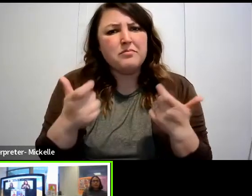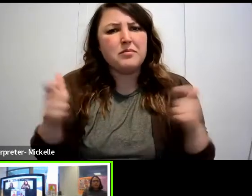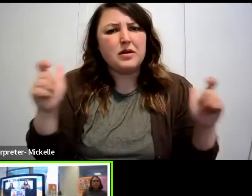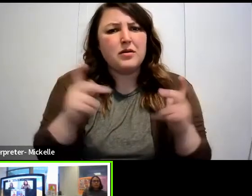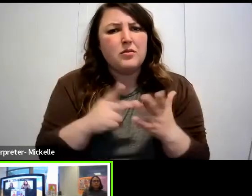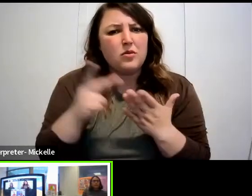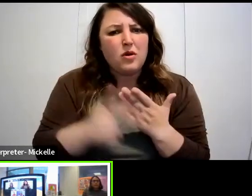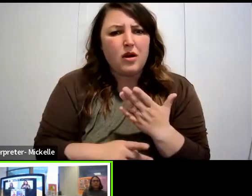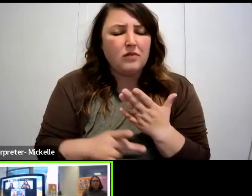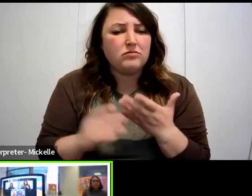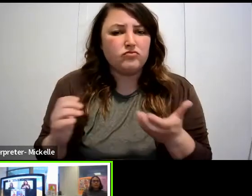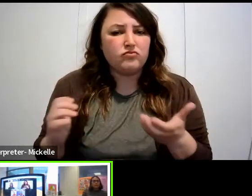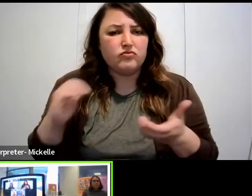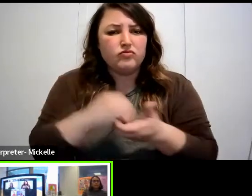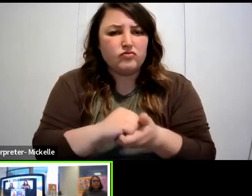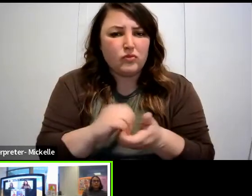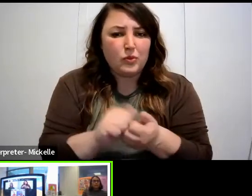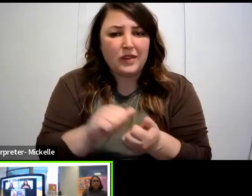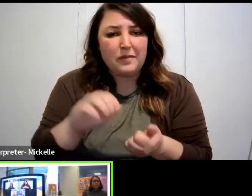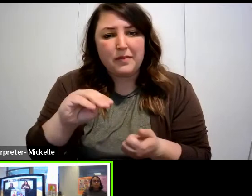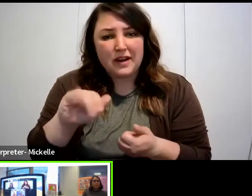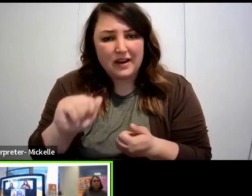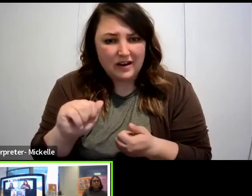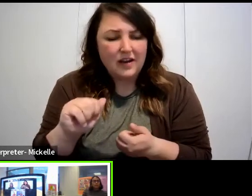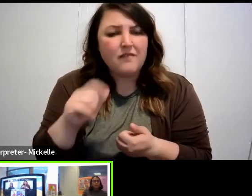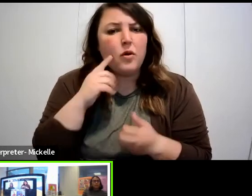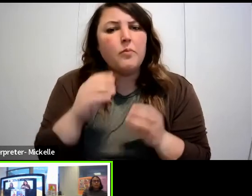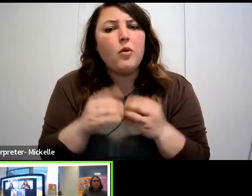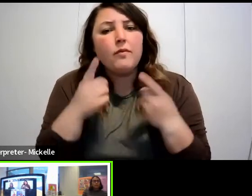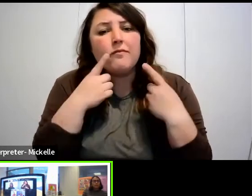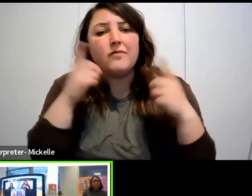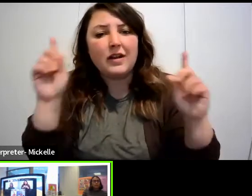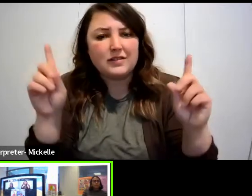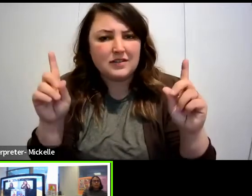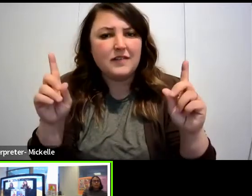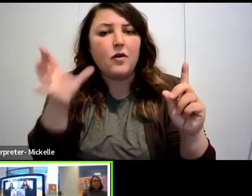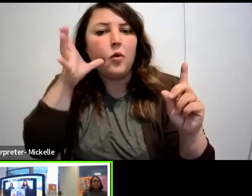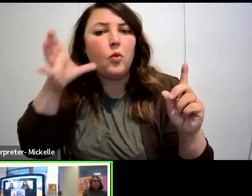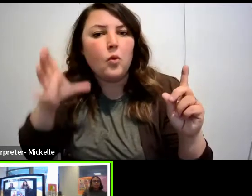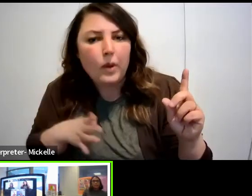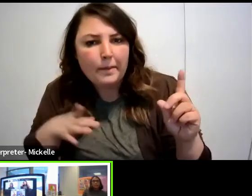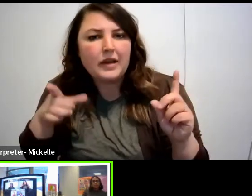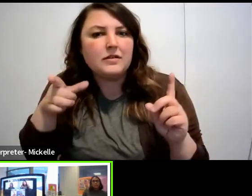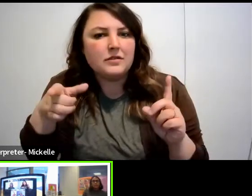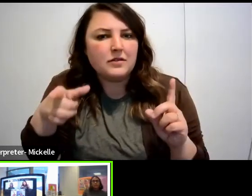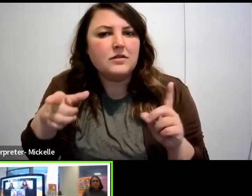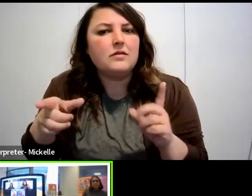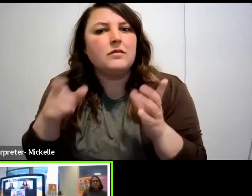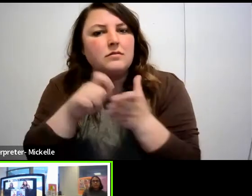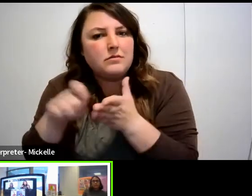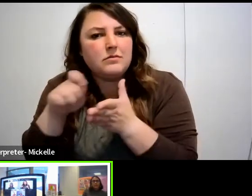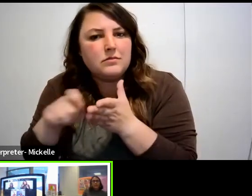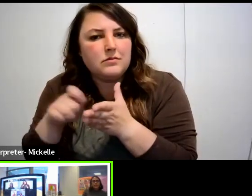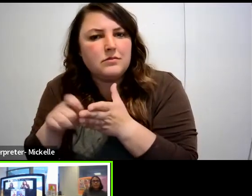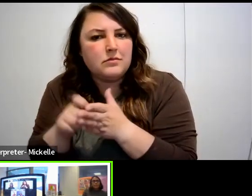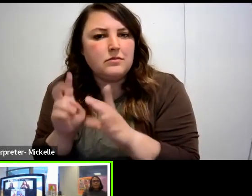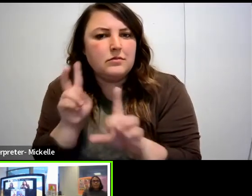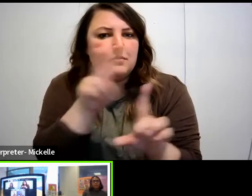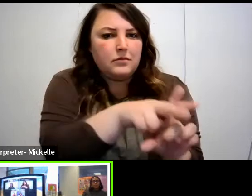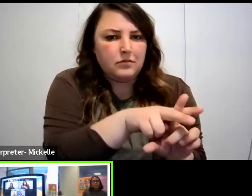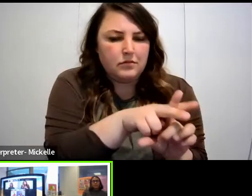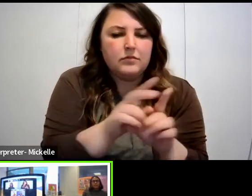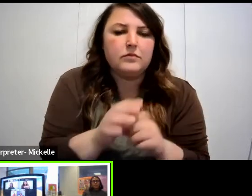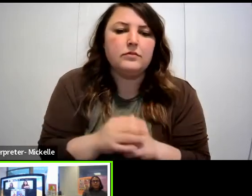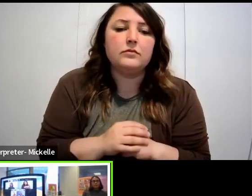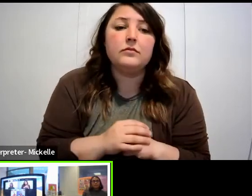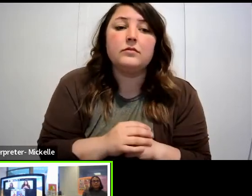with the media for more effective implementation of the Women, Peace and Security agenda. Like all of